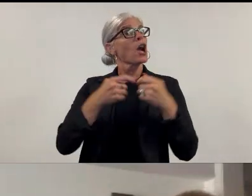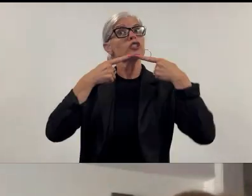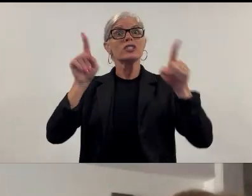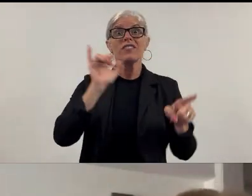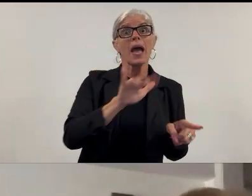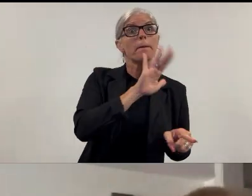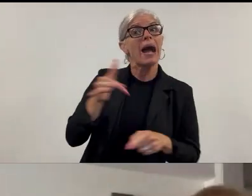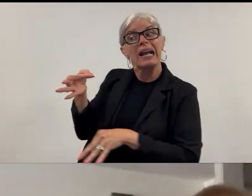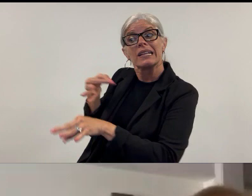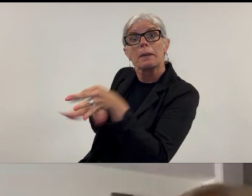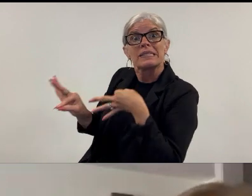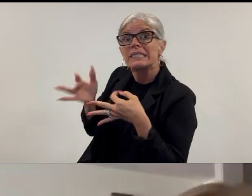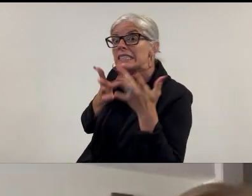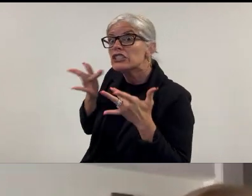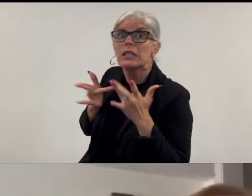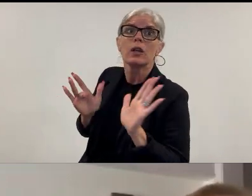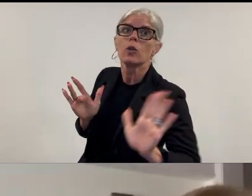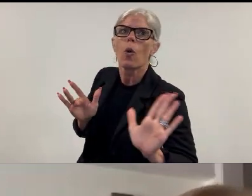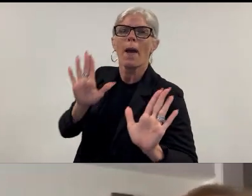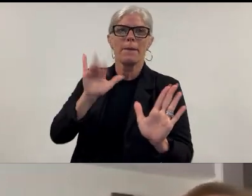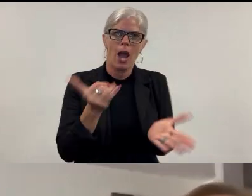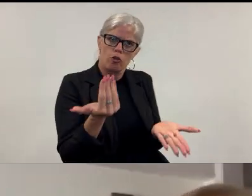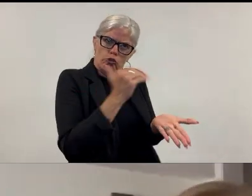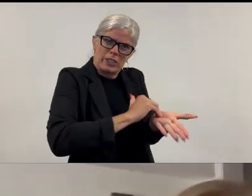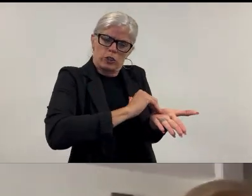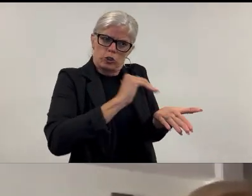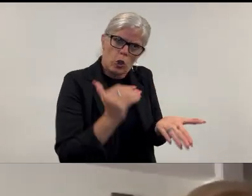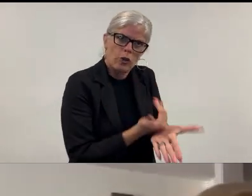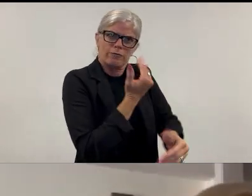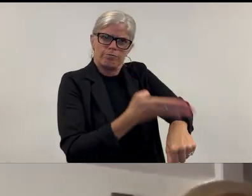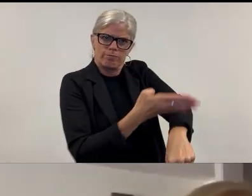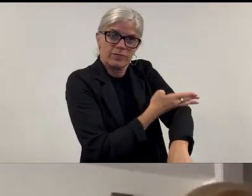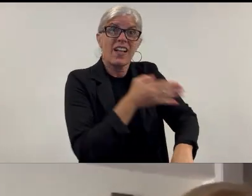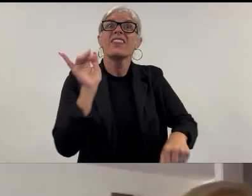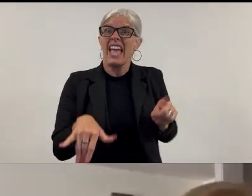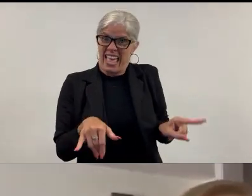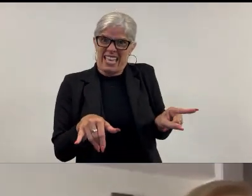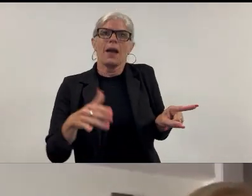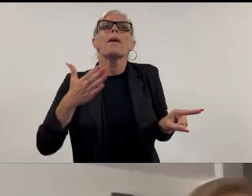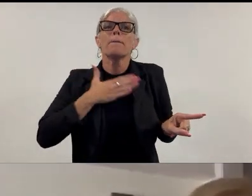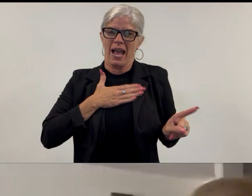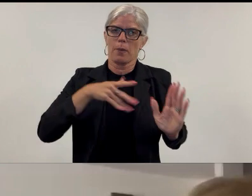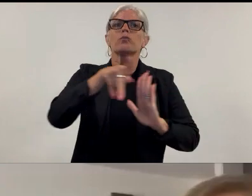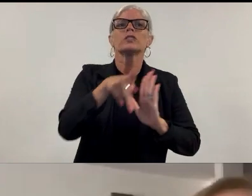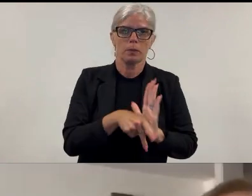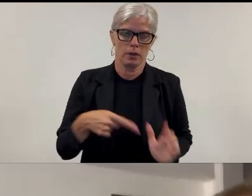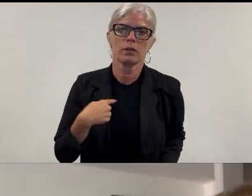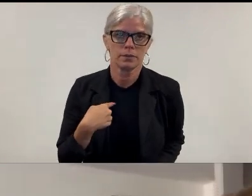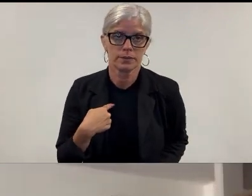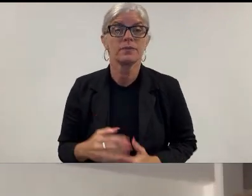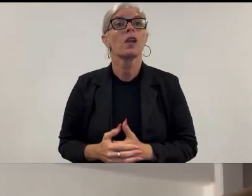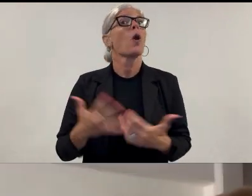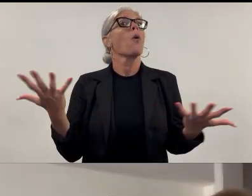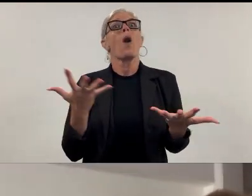And the way to achieve it is not by compensation, but by restoration. So those are like